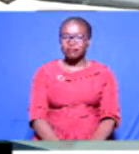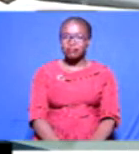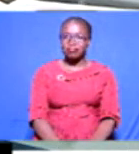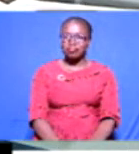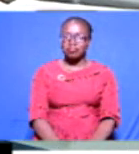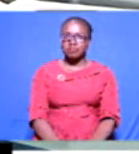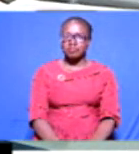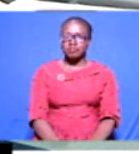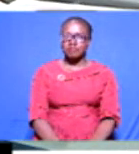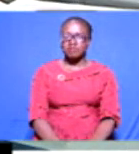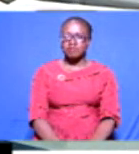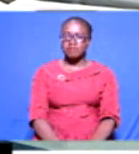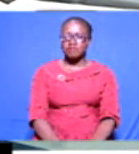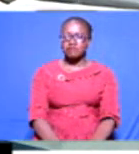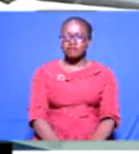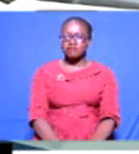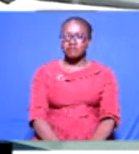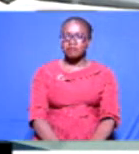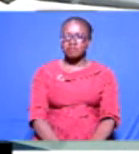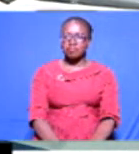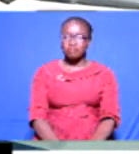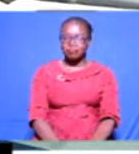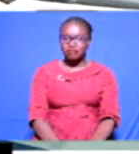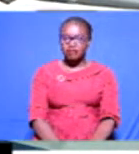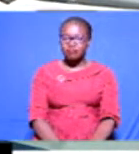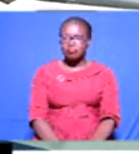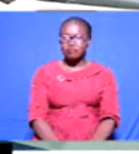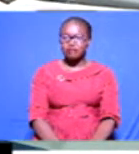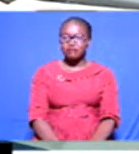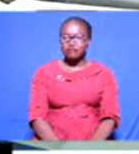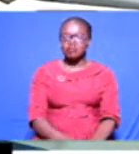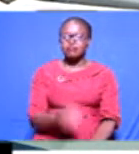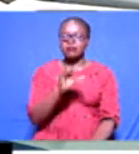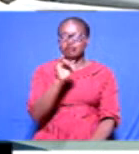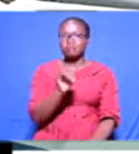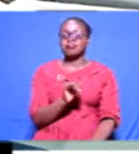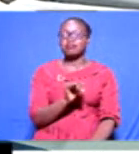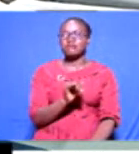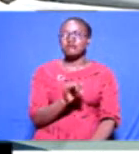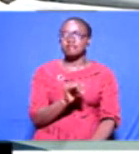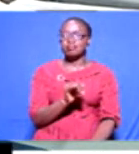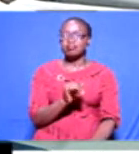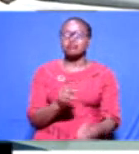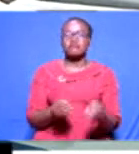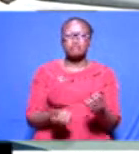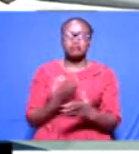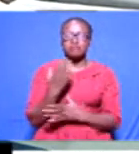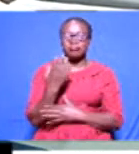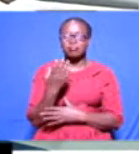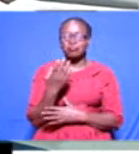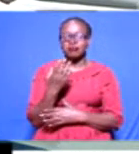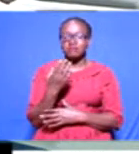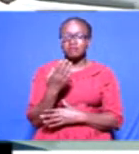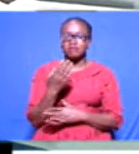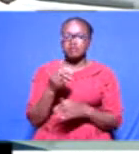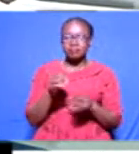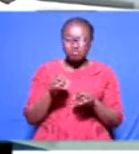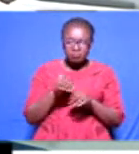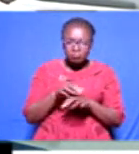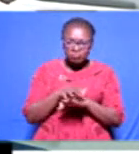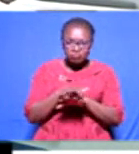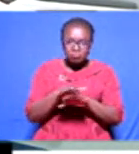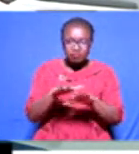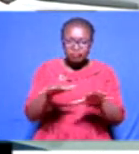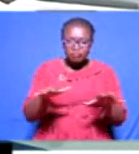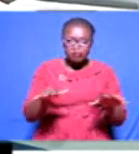Well, it's darkest before dawn. Chief Justice Martha Koome has launched the decentralization of operations of the